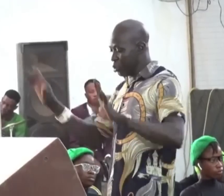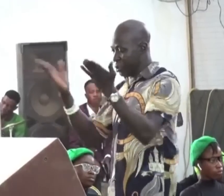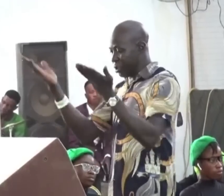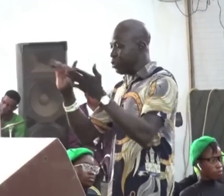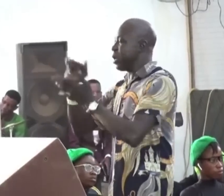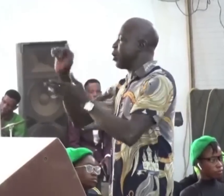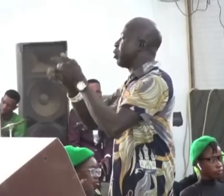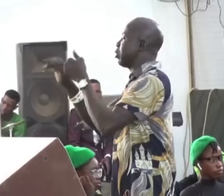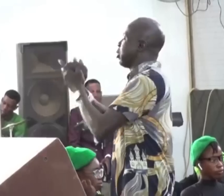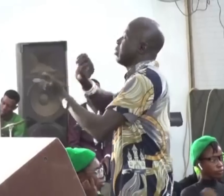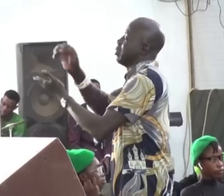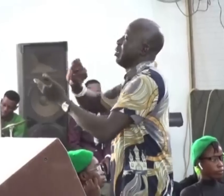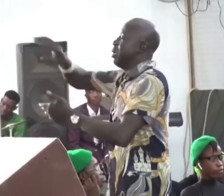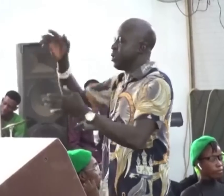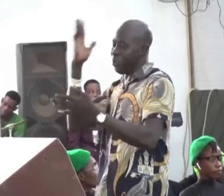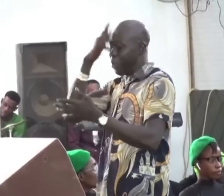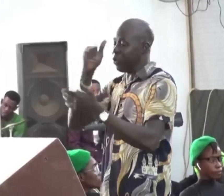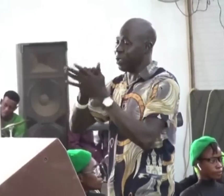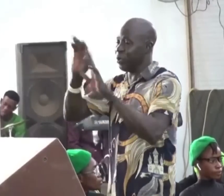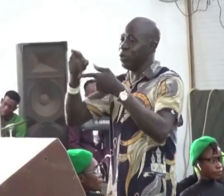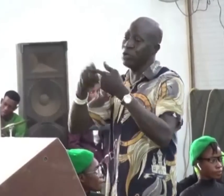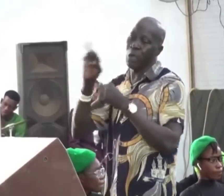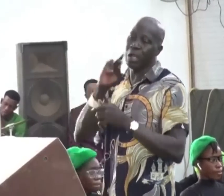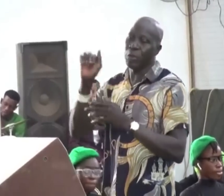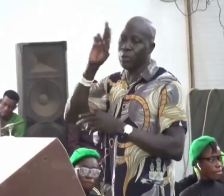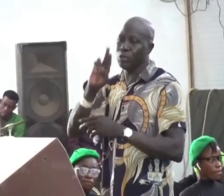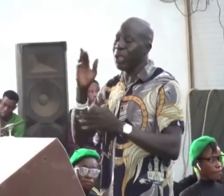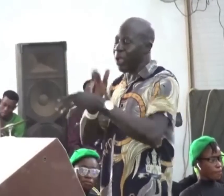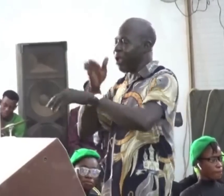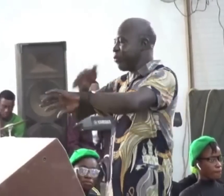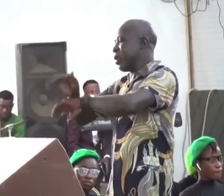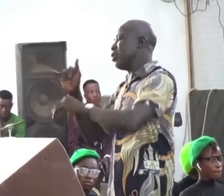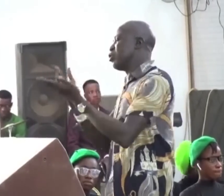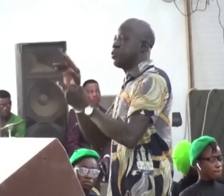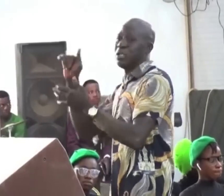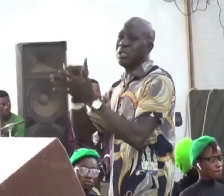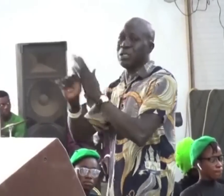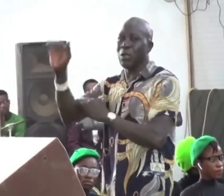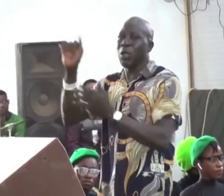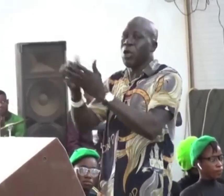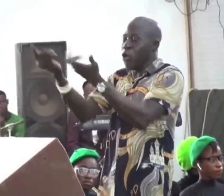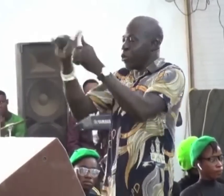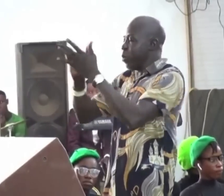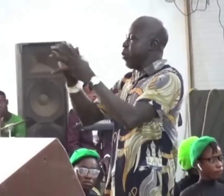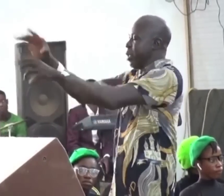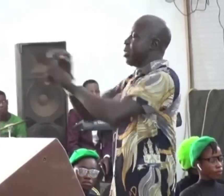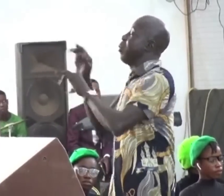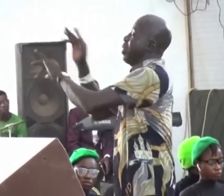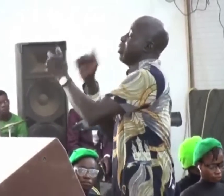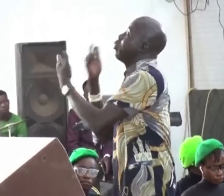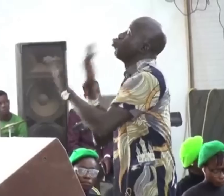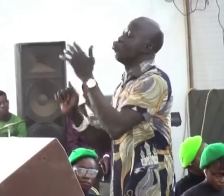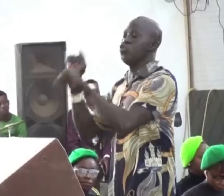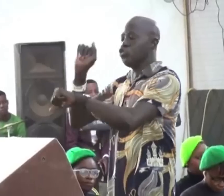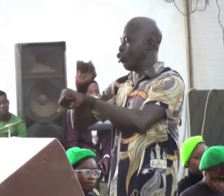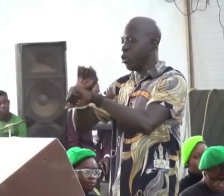rose jar on it. She gave it to him that he should use. After using it, the guy obtained mercy from God and he got a good